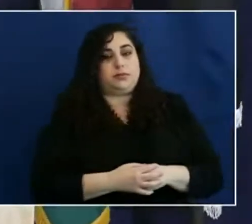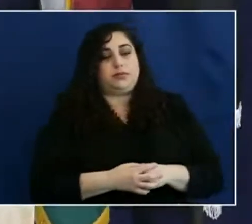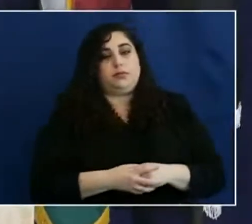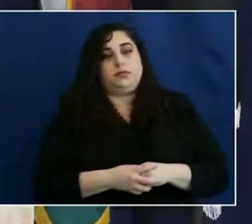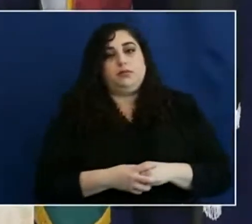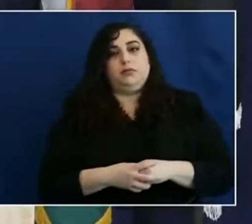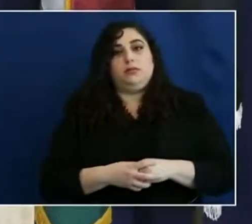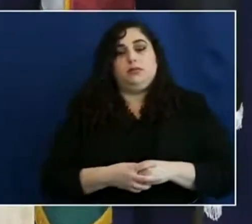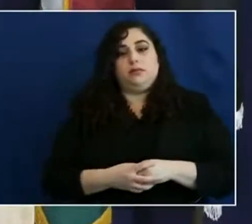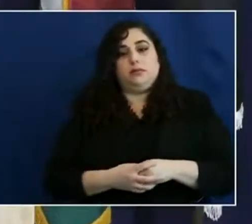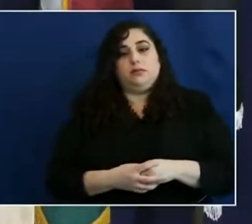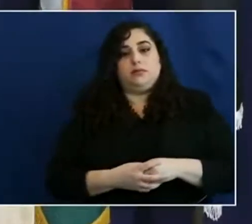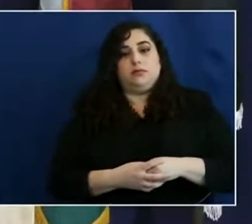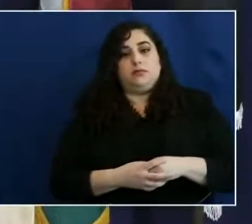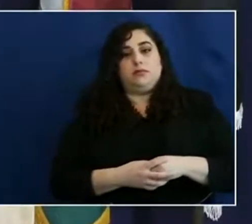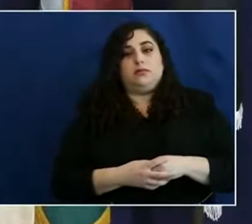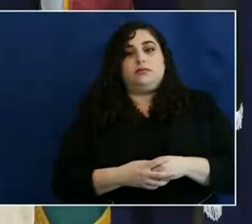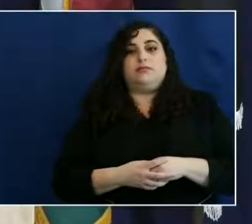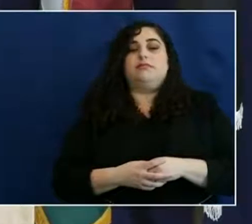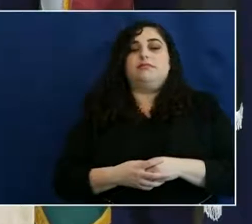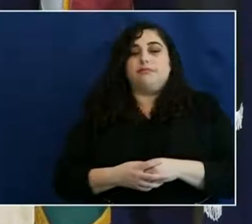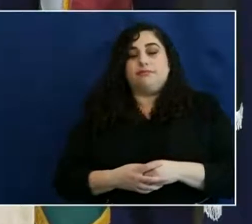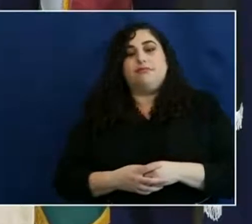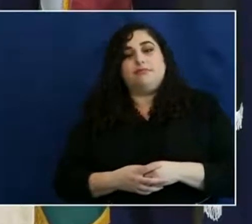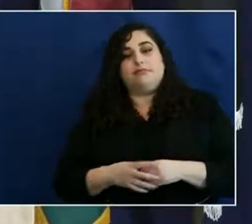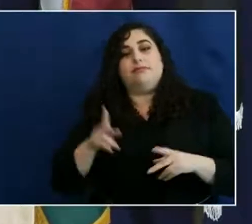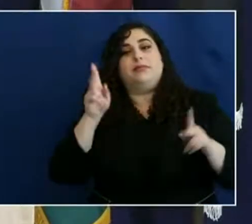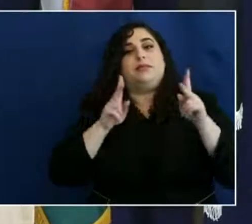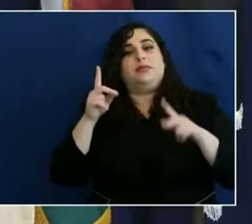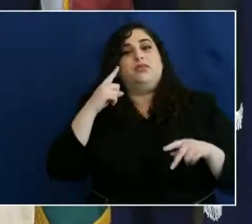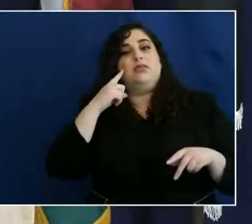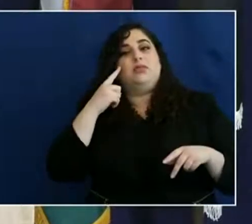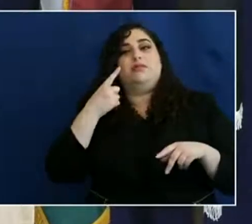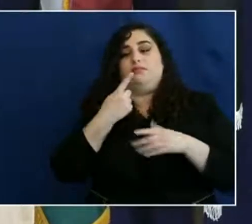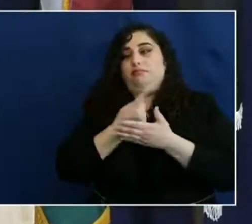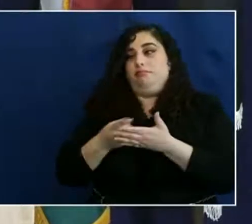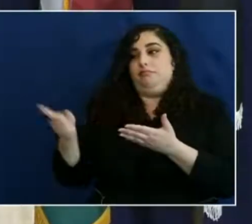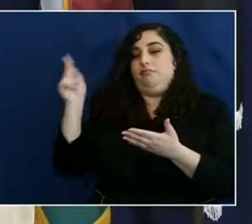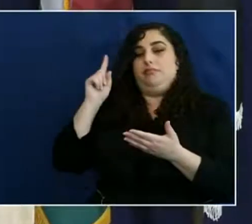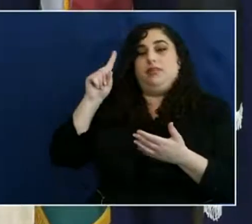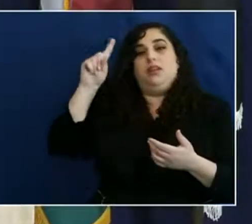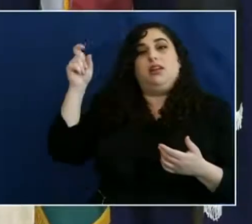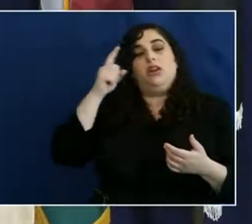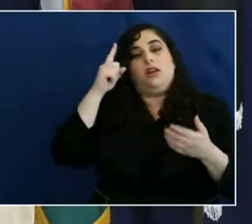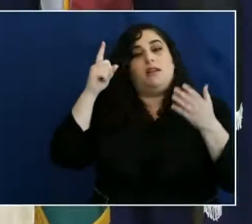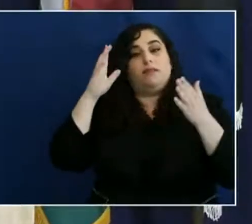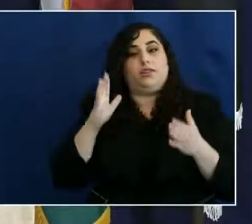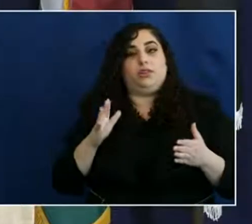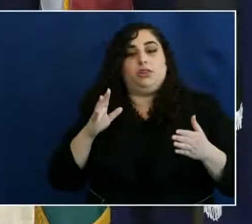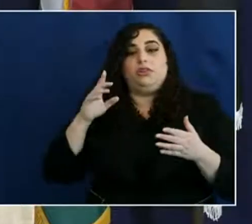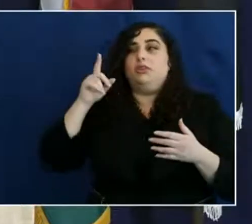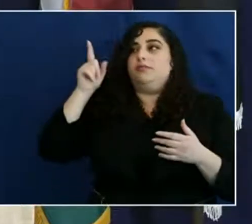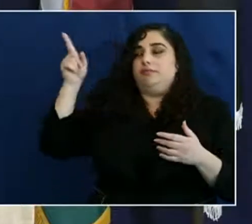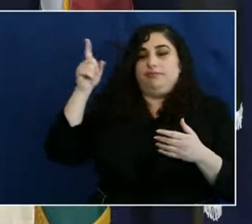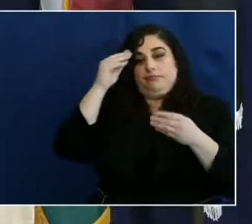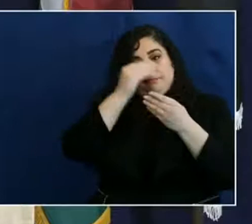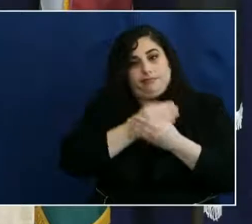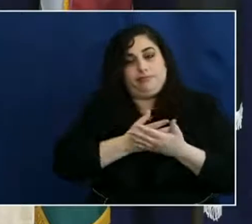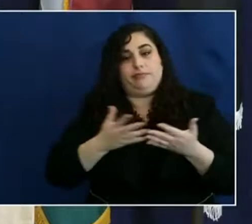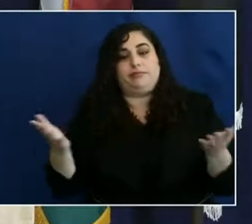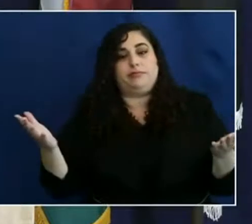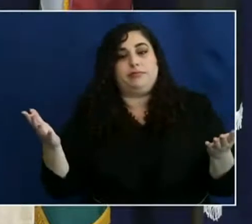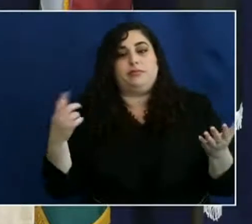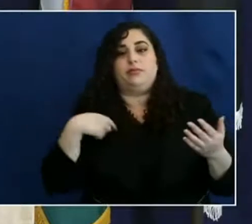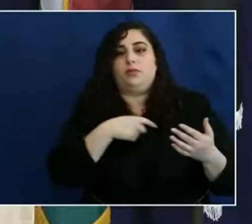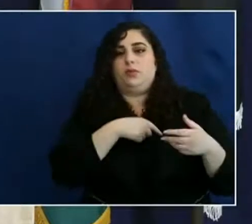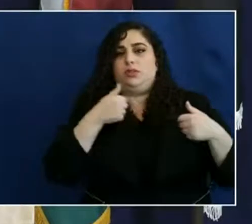So as people heard from the governor last week, that is the message that was disseminated, and we are trying to